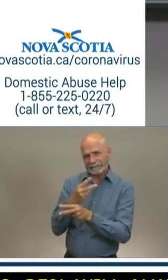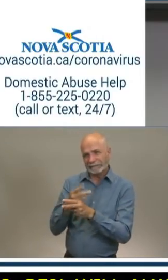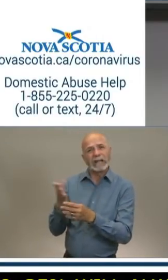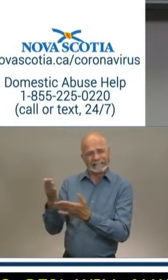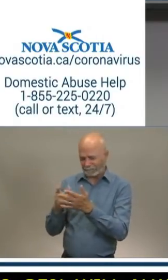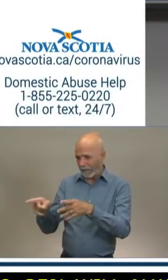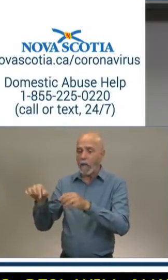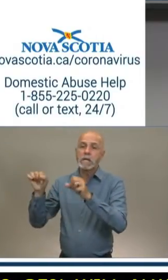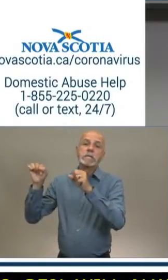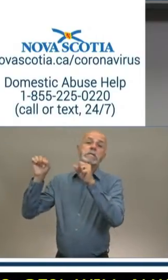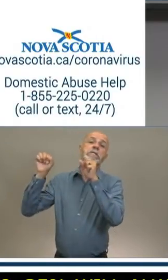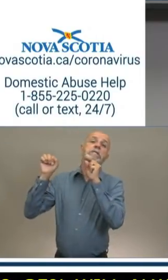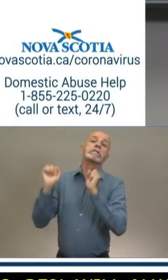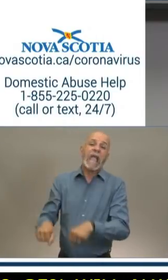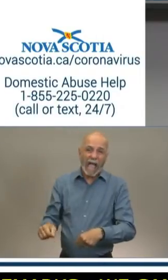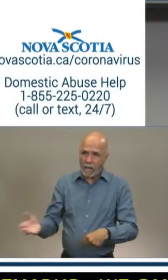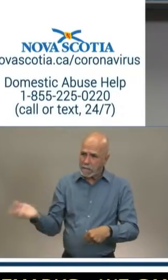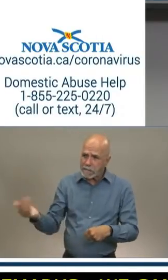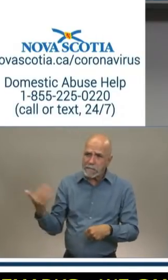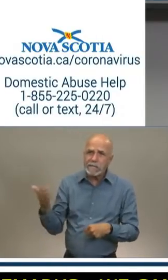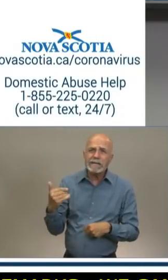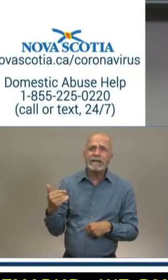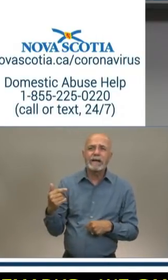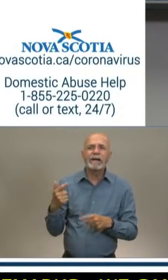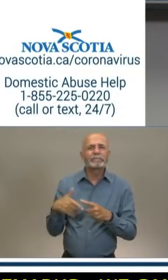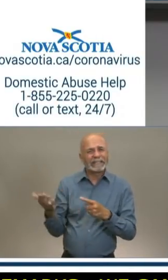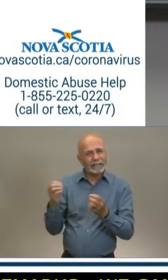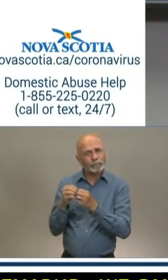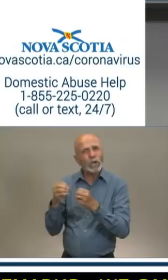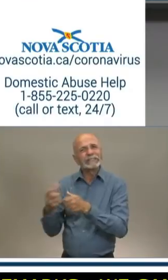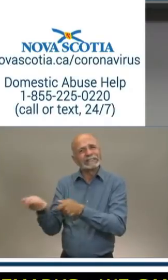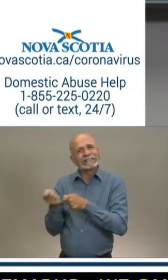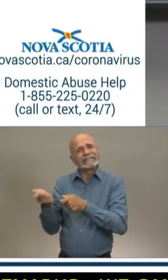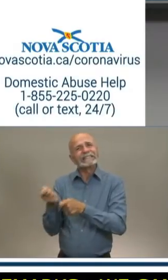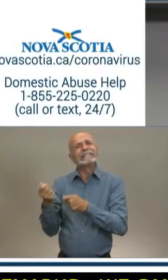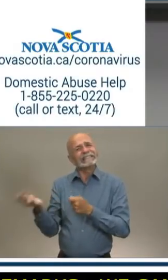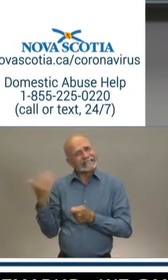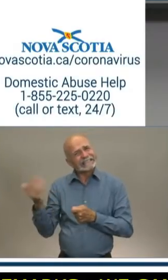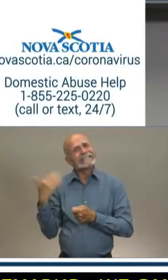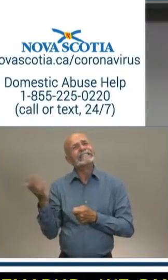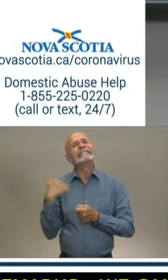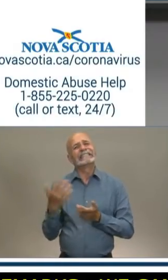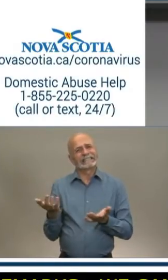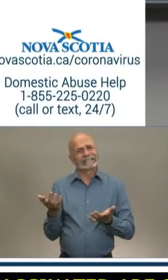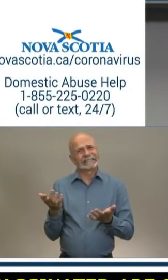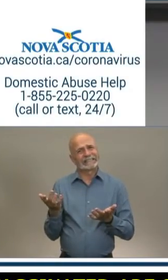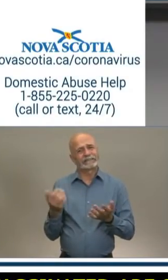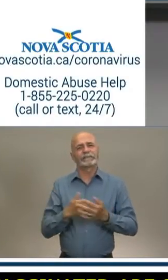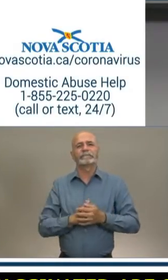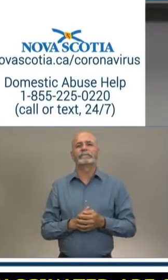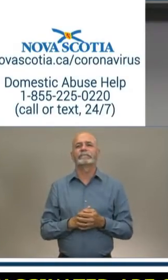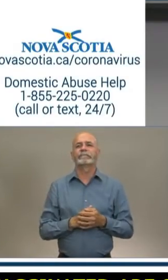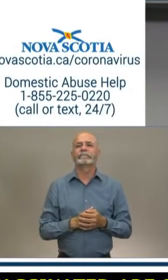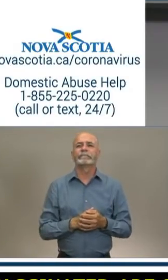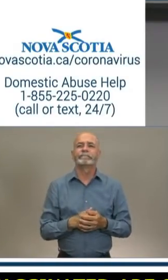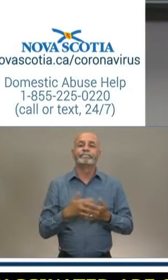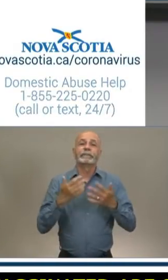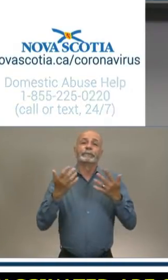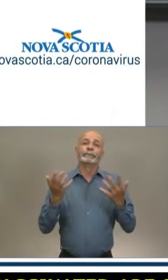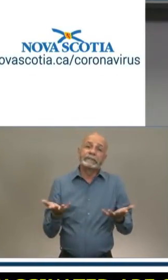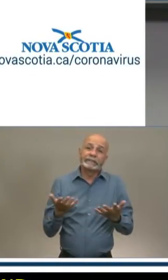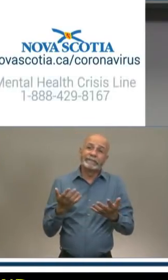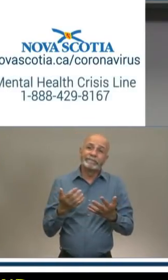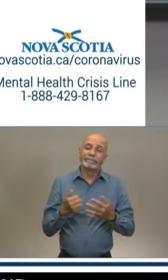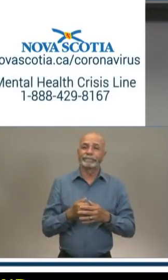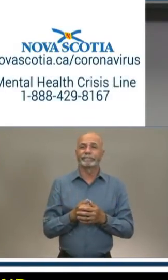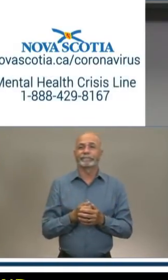unimmunized. We have a lot more work to do. It'll take more effort and more time to get that last piece. Some of the things we're putting in